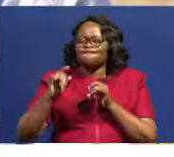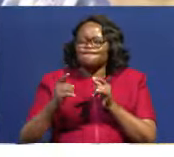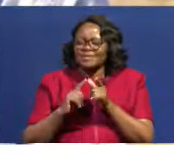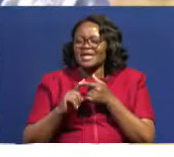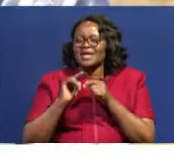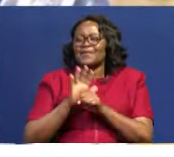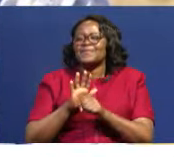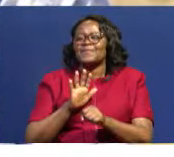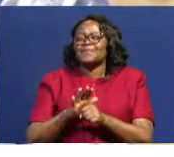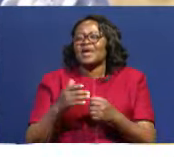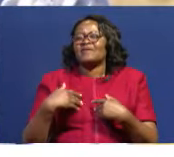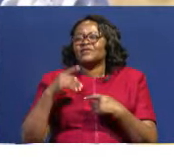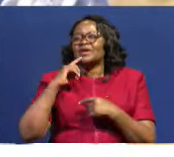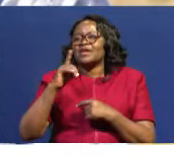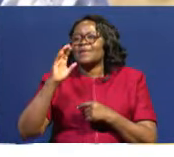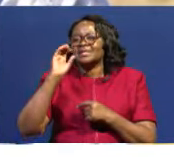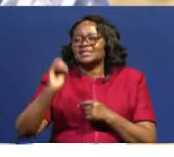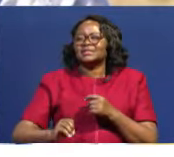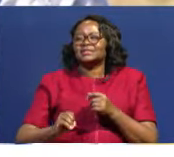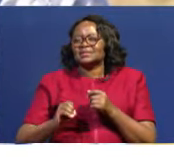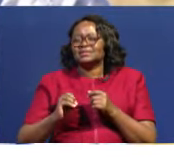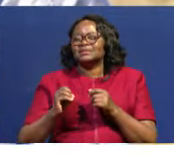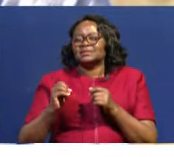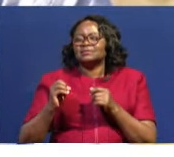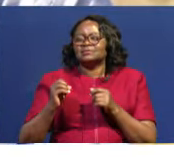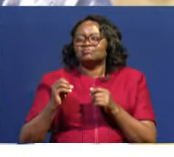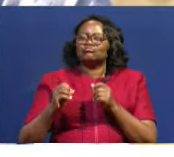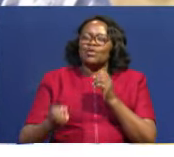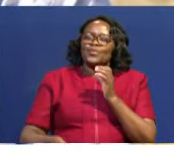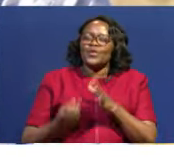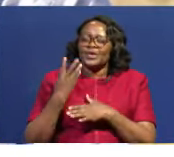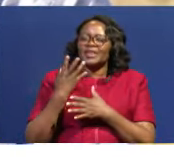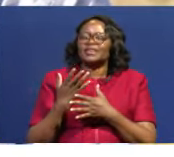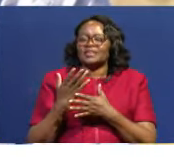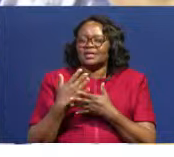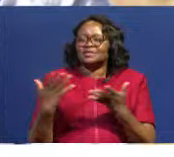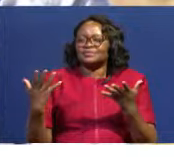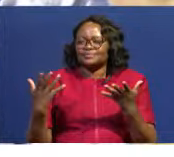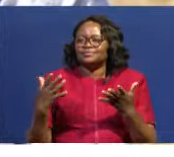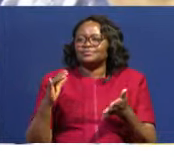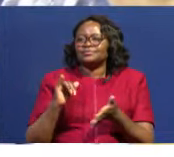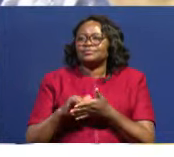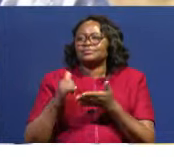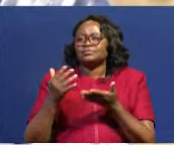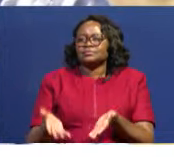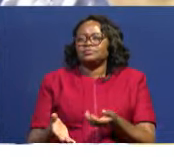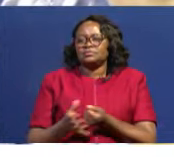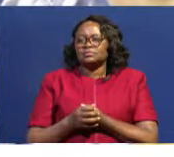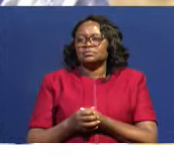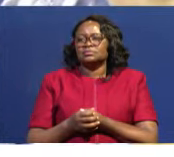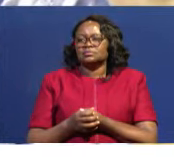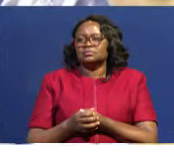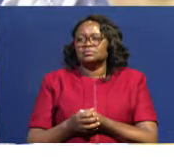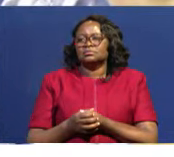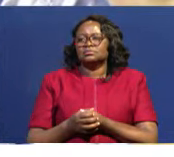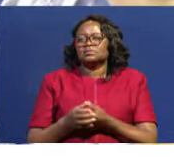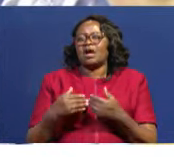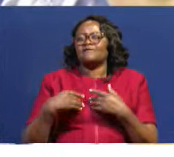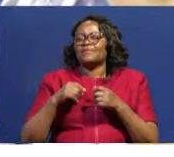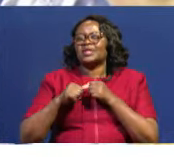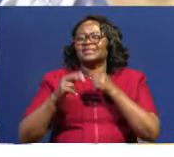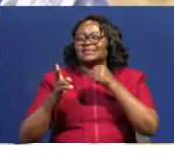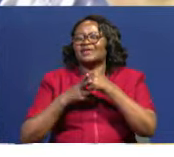it, actually 100% of it is actually under production. And that now has taken us, just as you said, that has taken us now